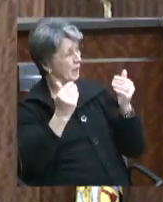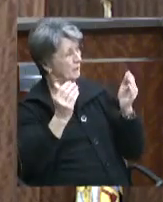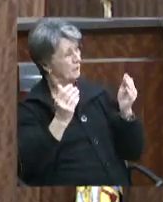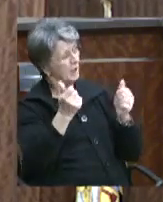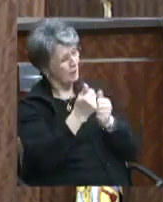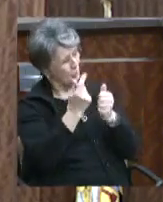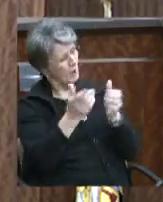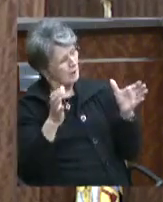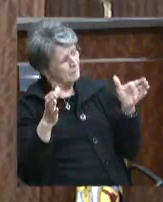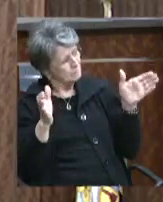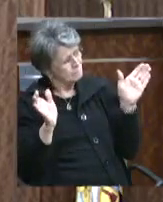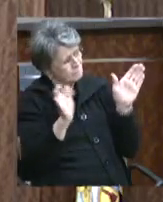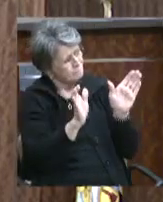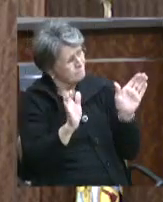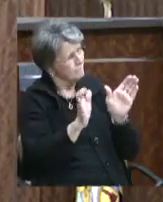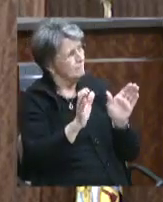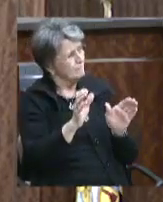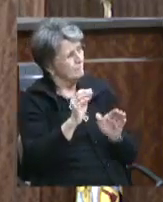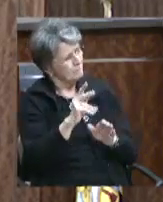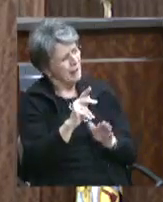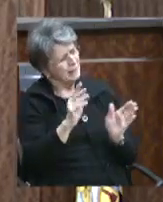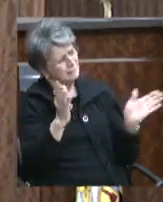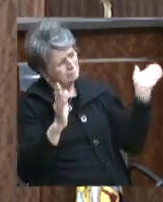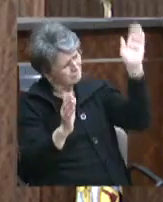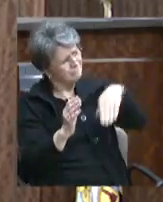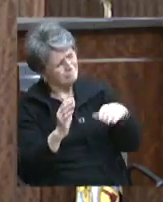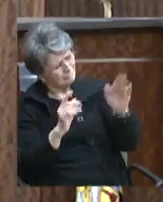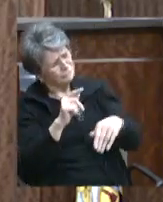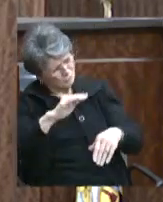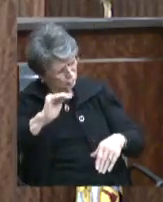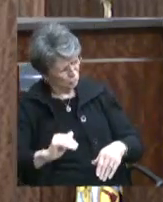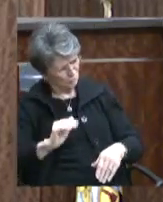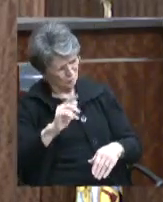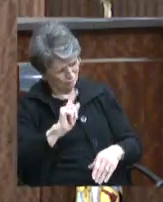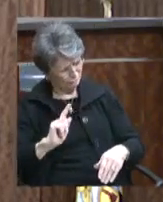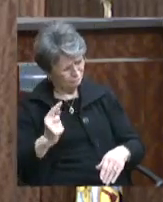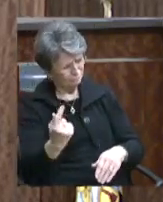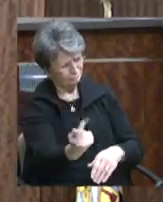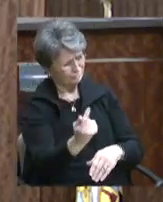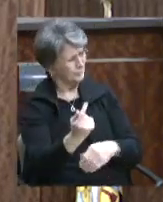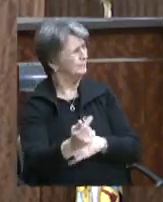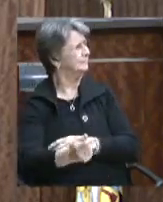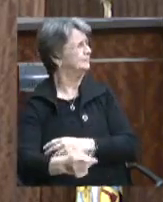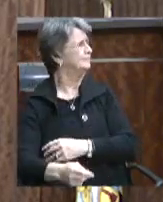Mike, get up front, you're too short for the. I can hide back there.